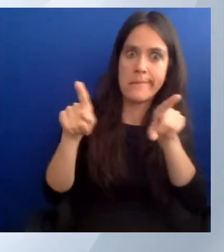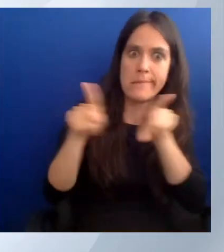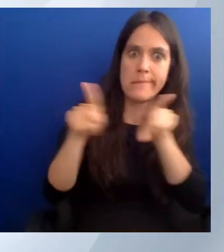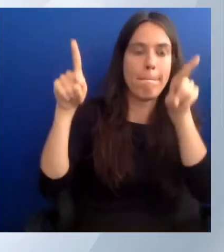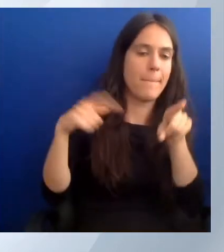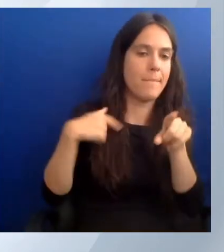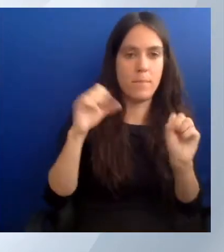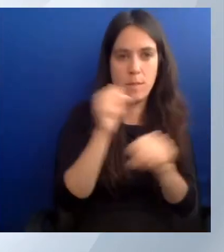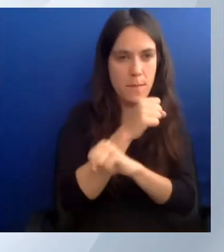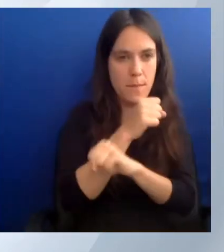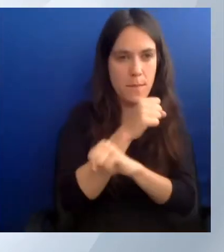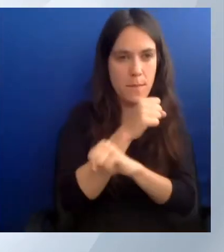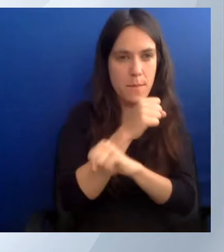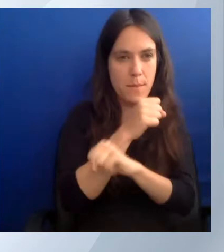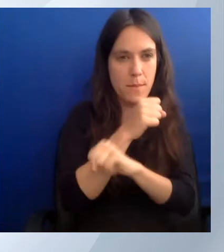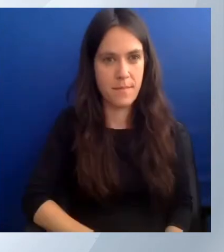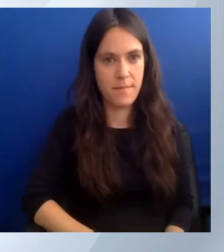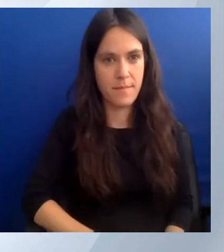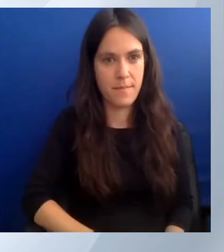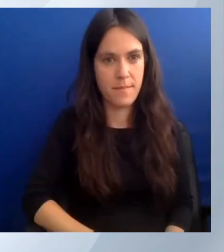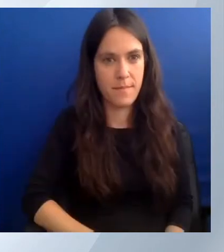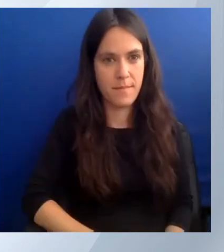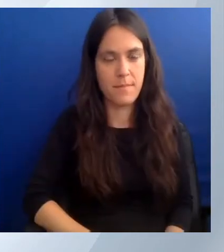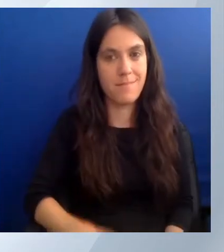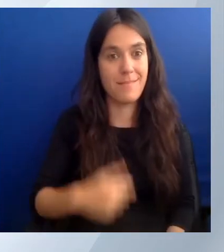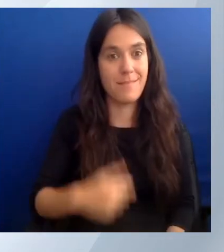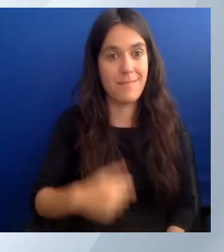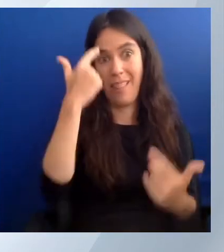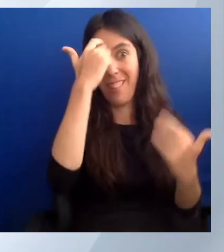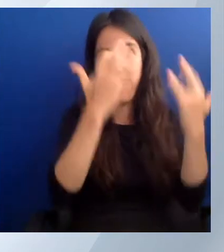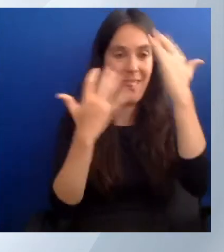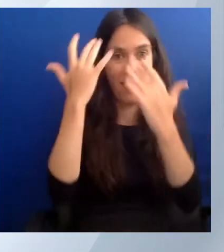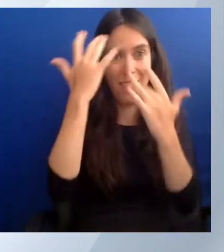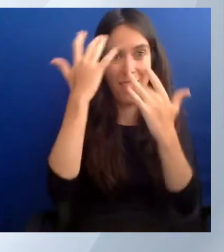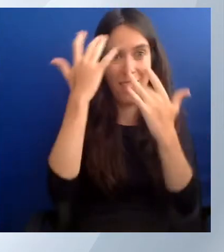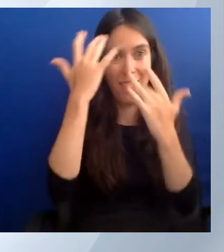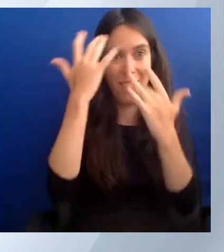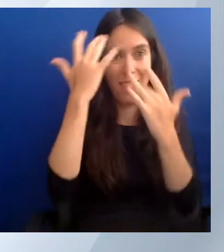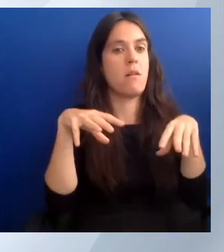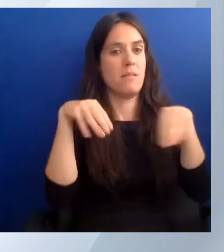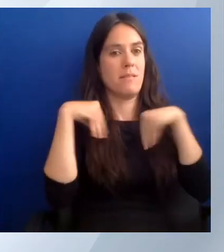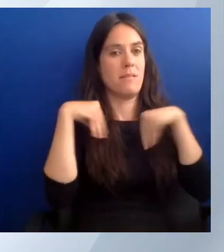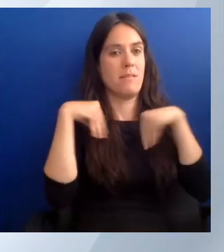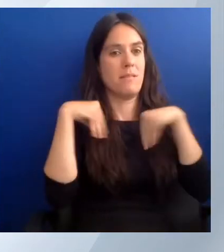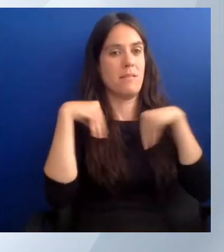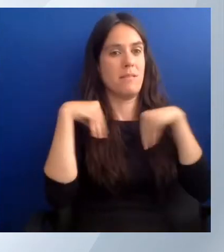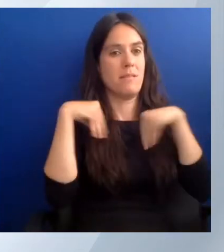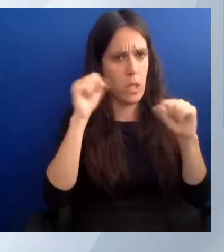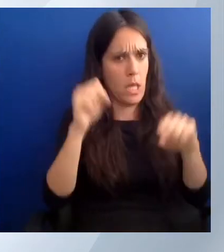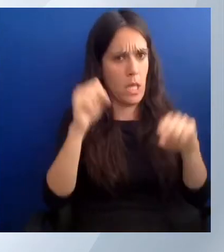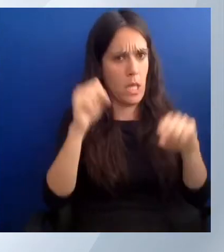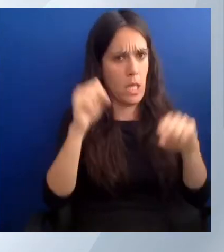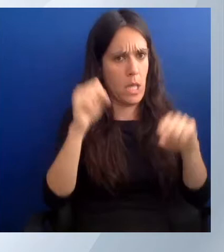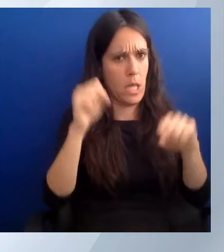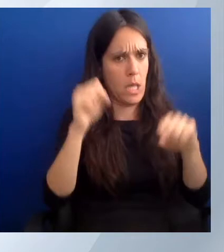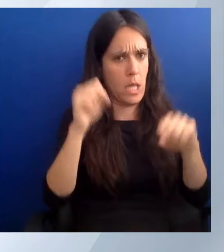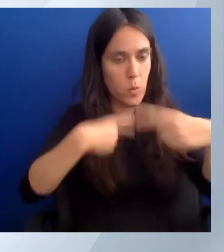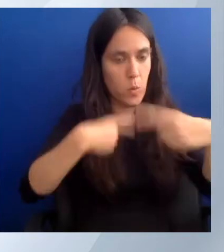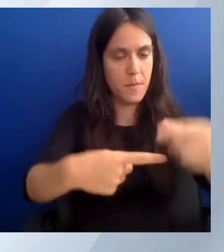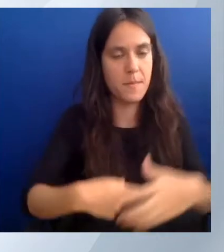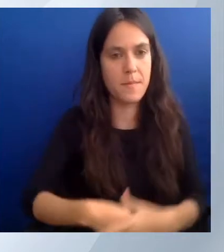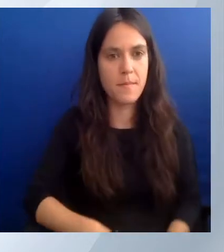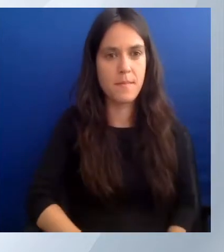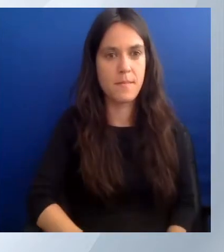It's thinking, it's accepted that, so we can use this one. We're going to be deploying code. We're going to